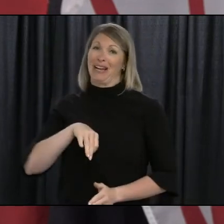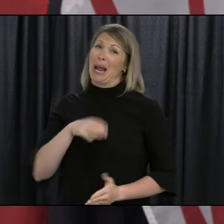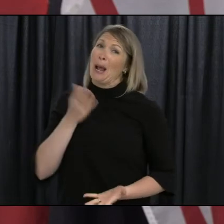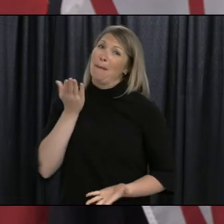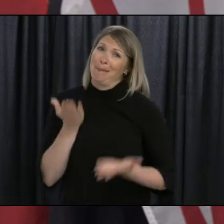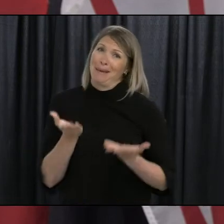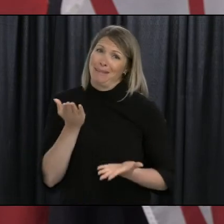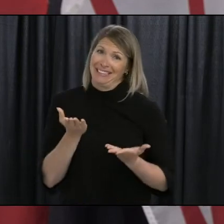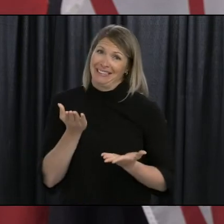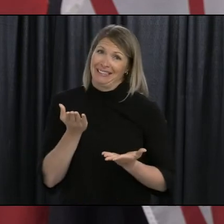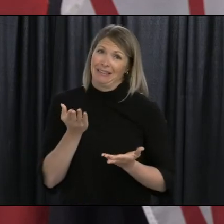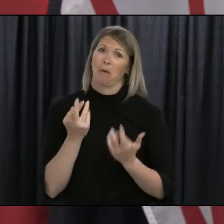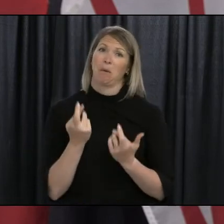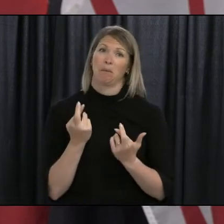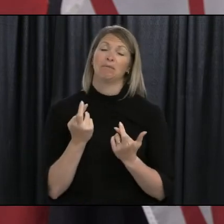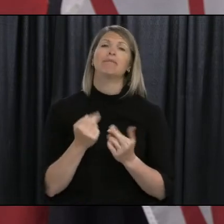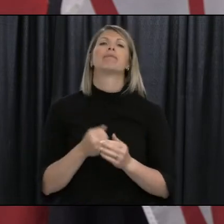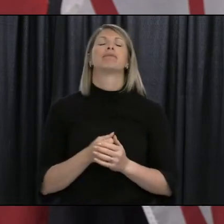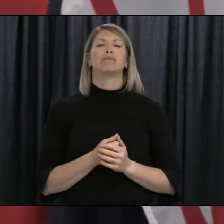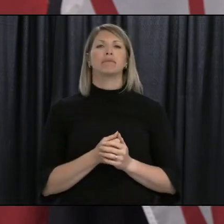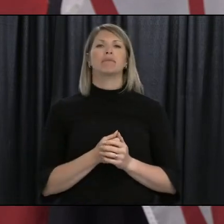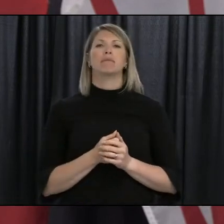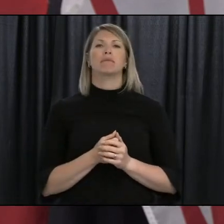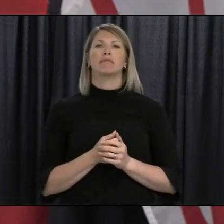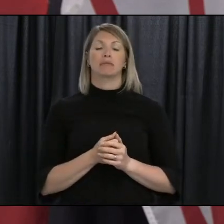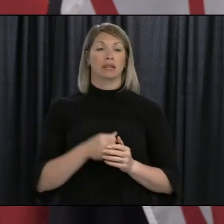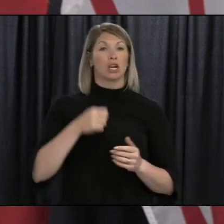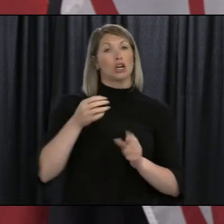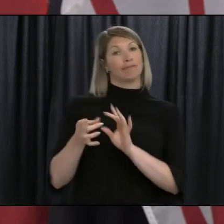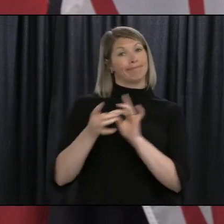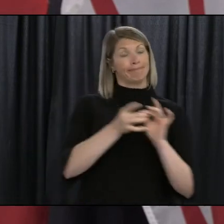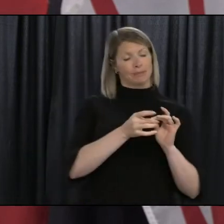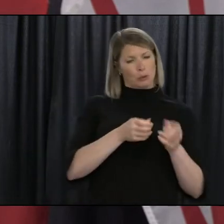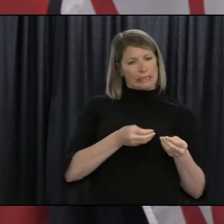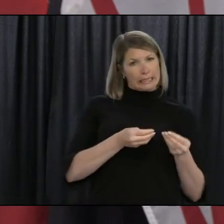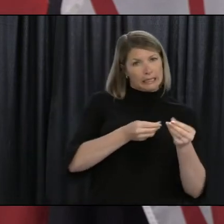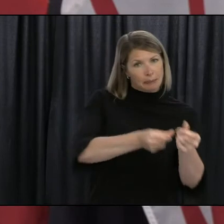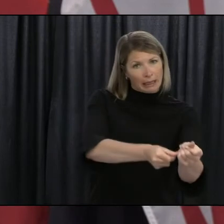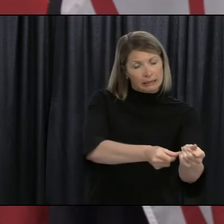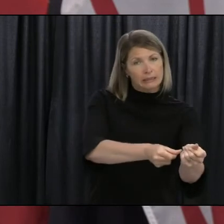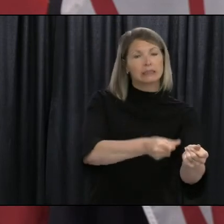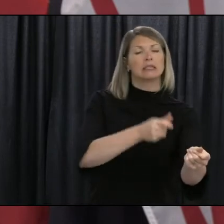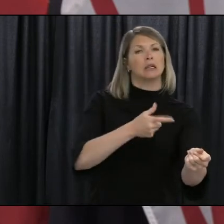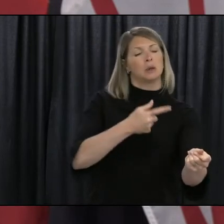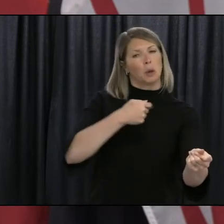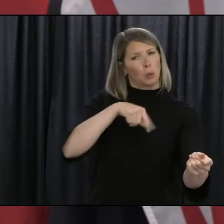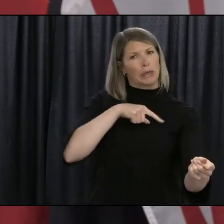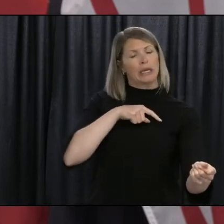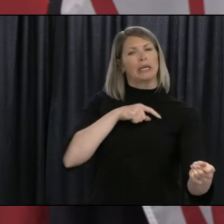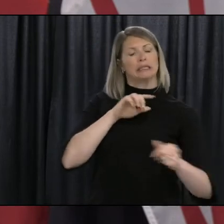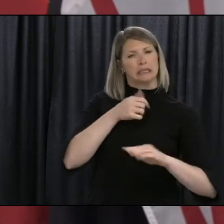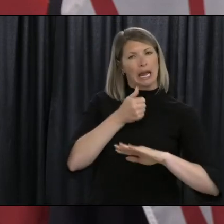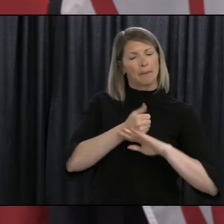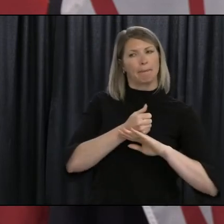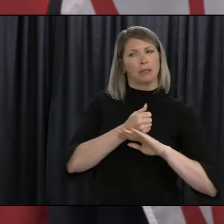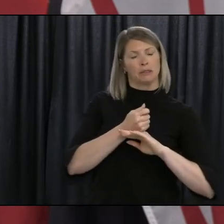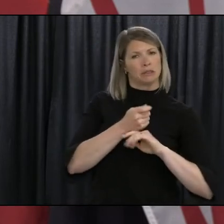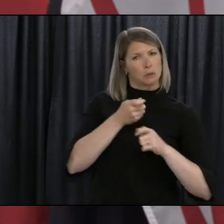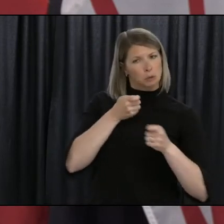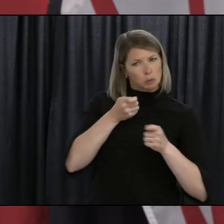On the expense side, we have put in place controls to reduce non-essential costs and to